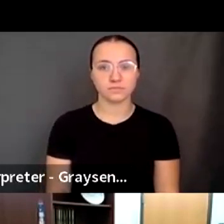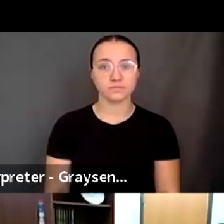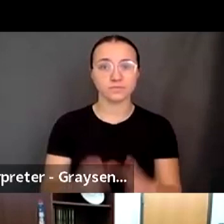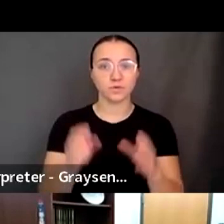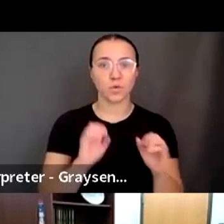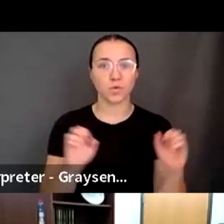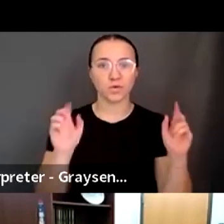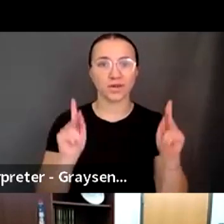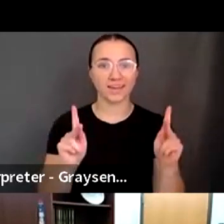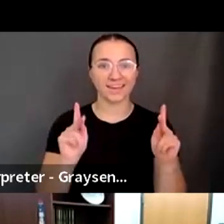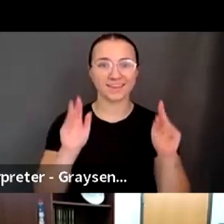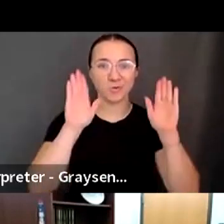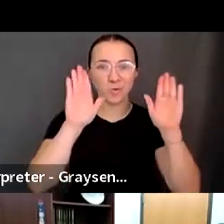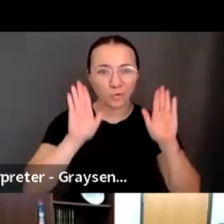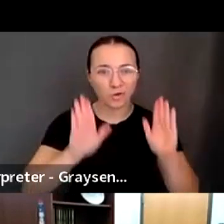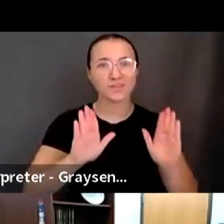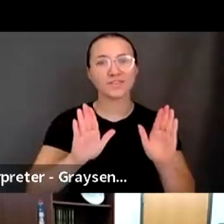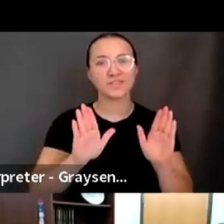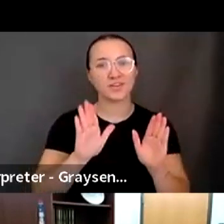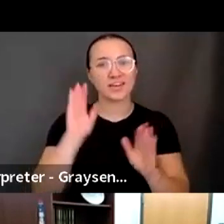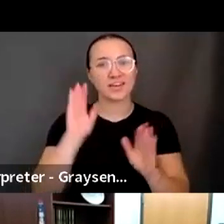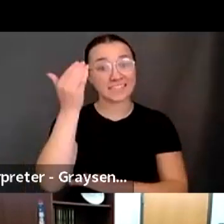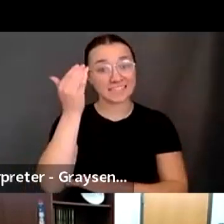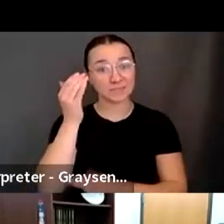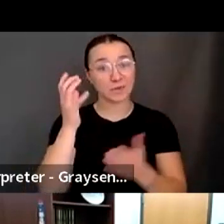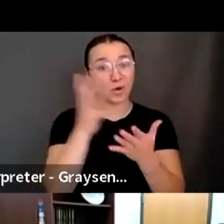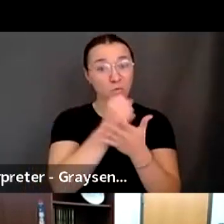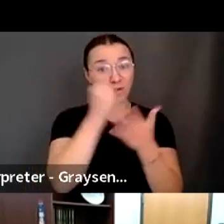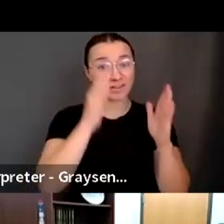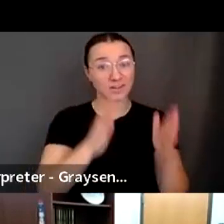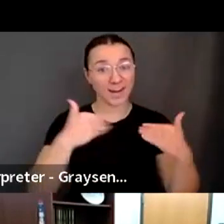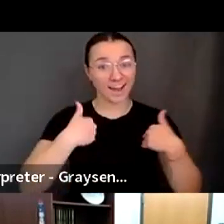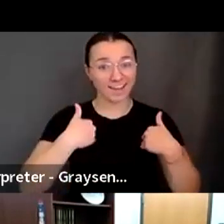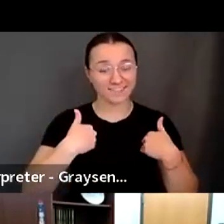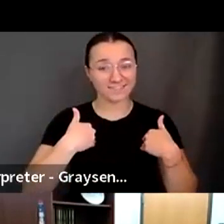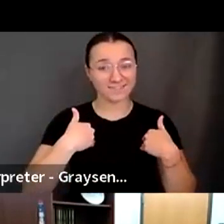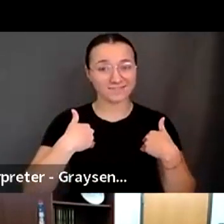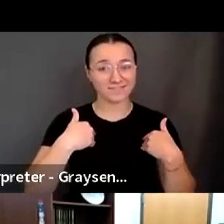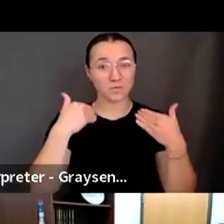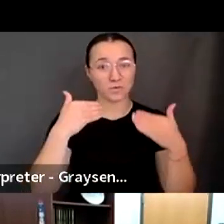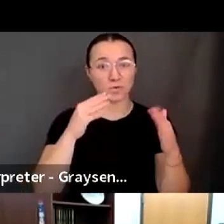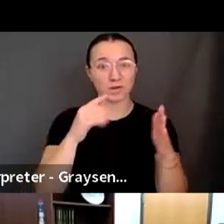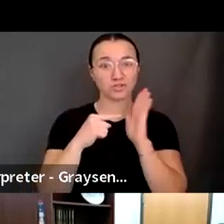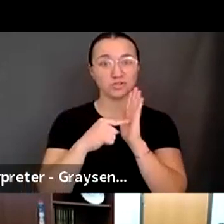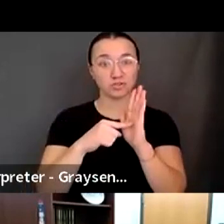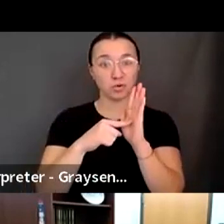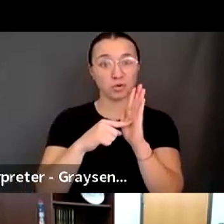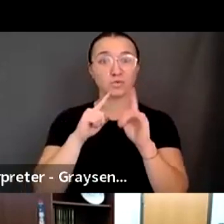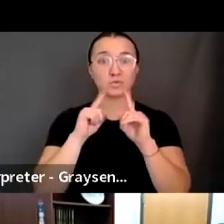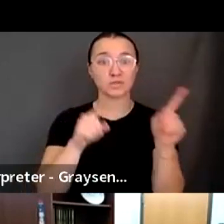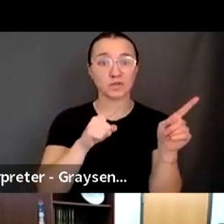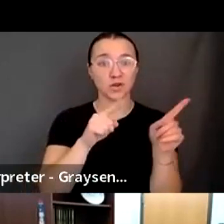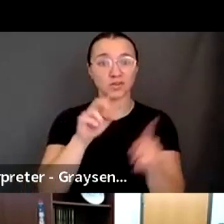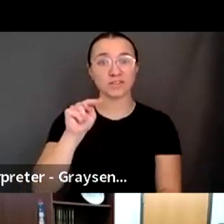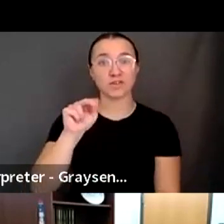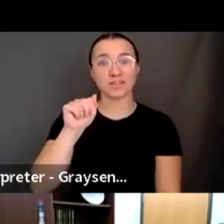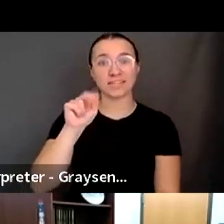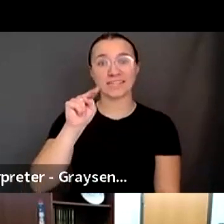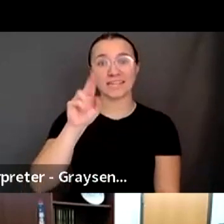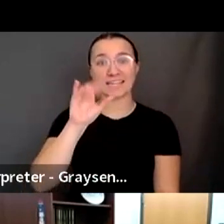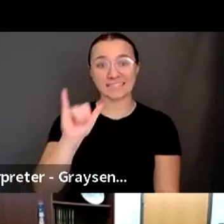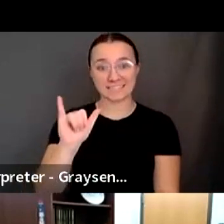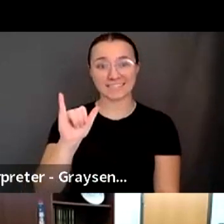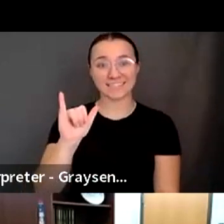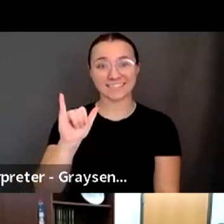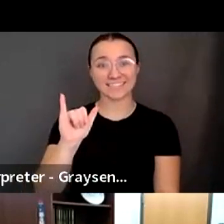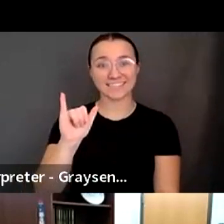Okay, wonderful. It looks like we have a winner. I will launch the results. And Nancy, as a,